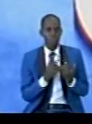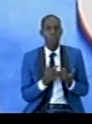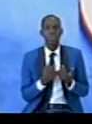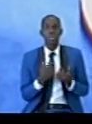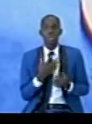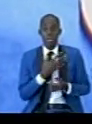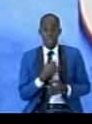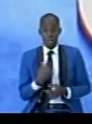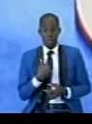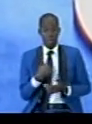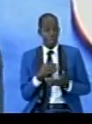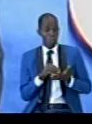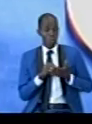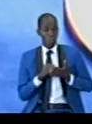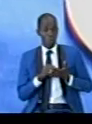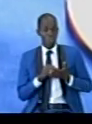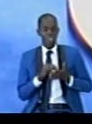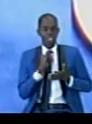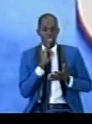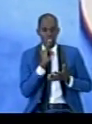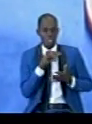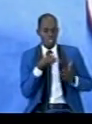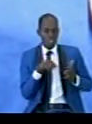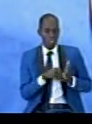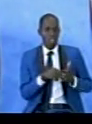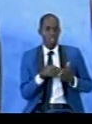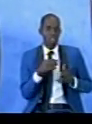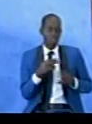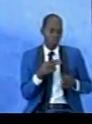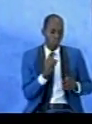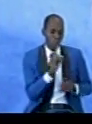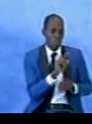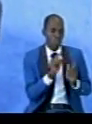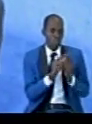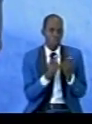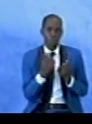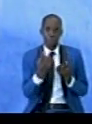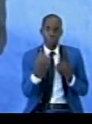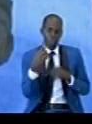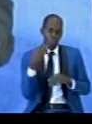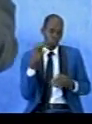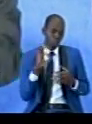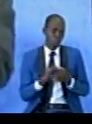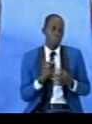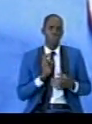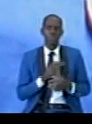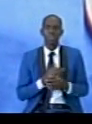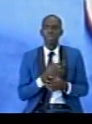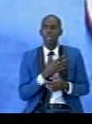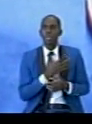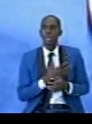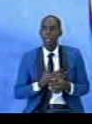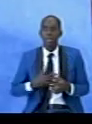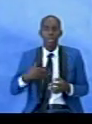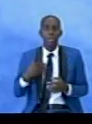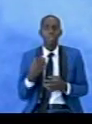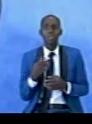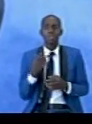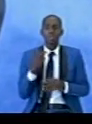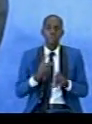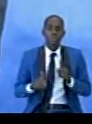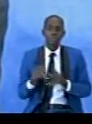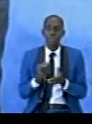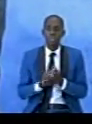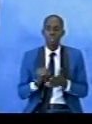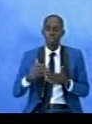I belong to, the one I belong to this, come and join this. You say thank you, and they are the people that welcome you to college. They